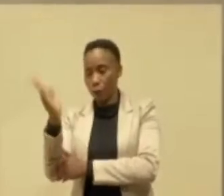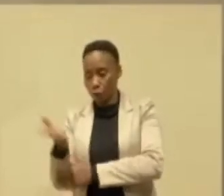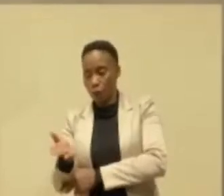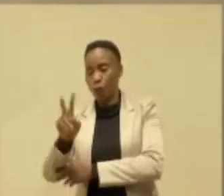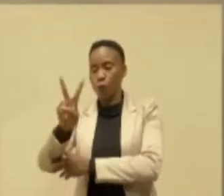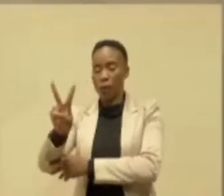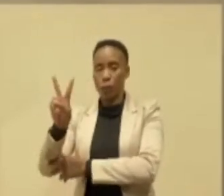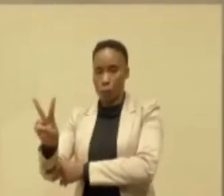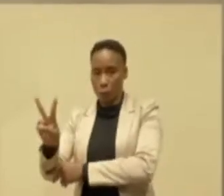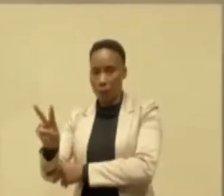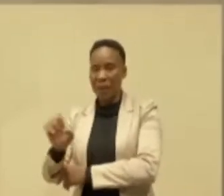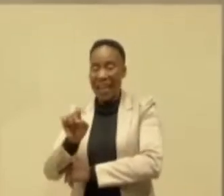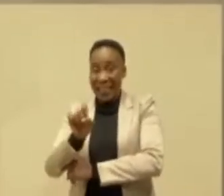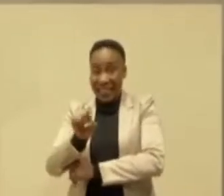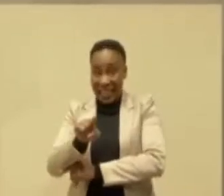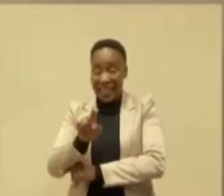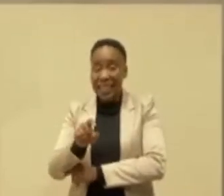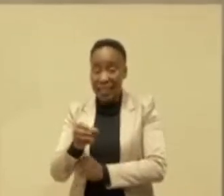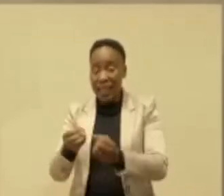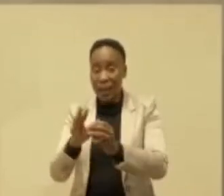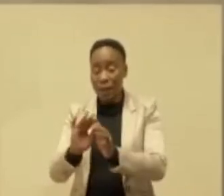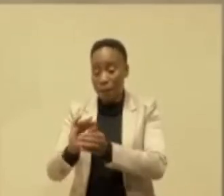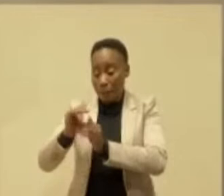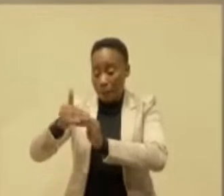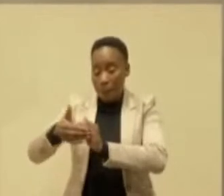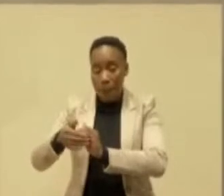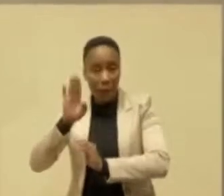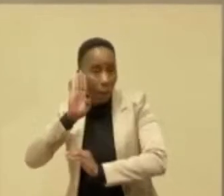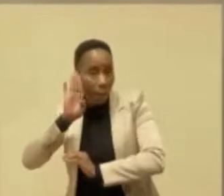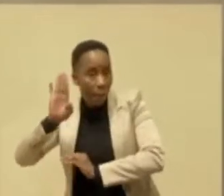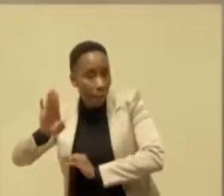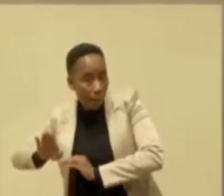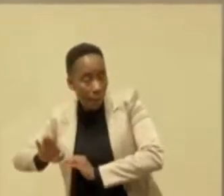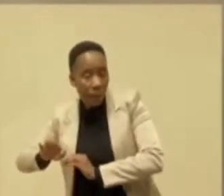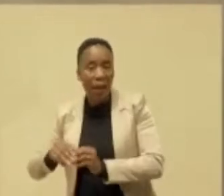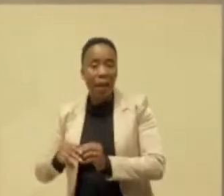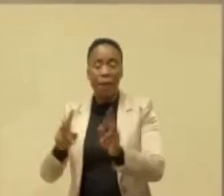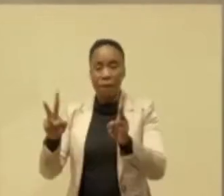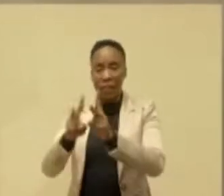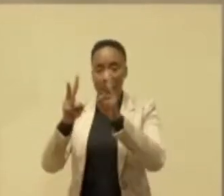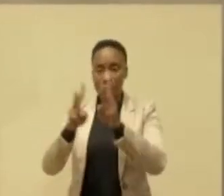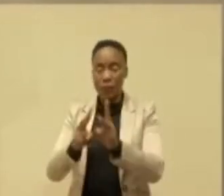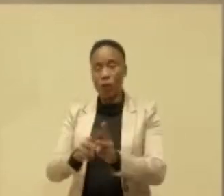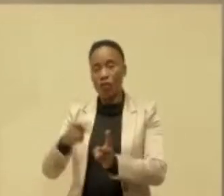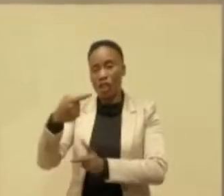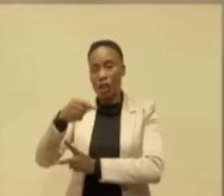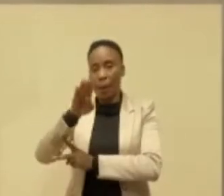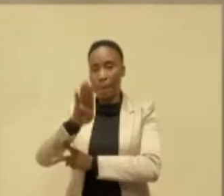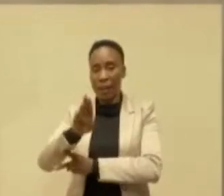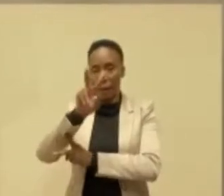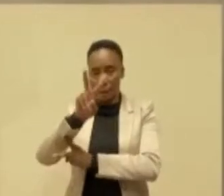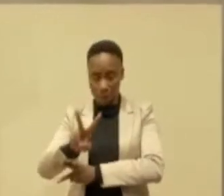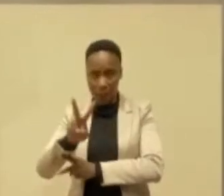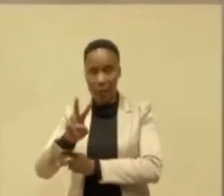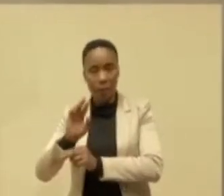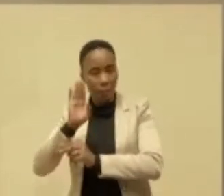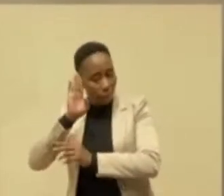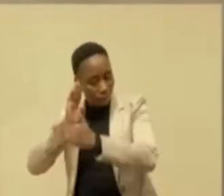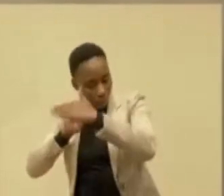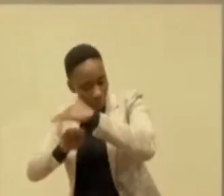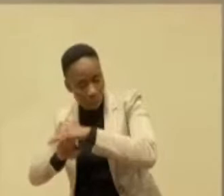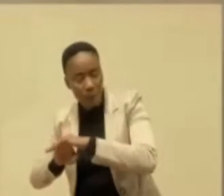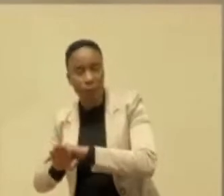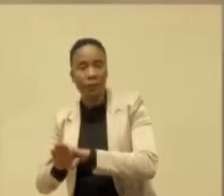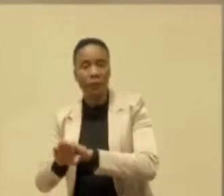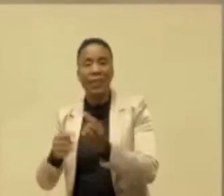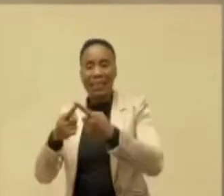this is in order to provide sheltering and containment of victims of gender-based violence and crime at different